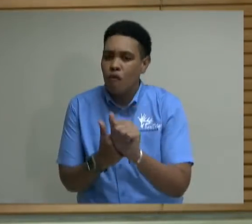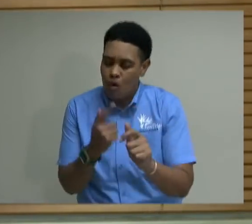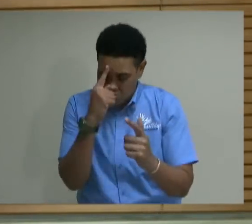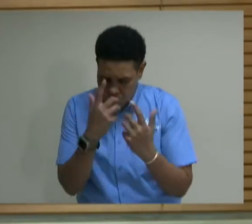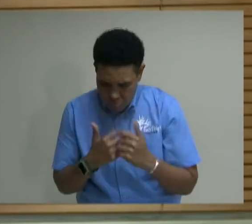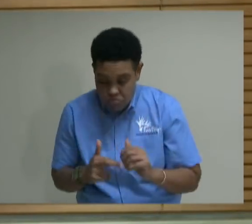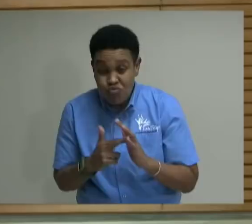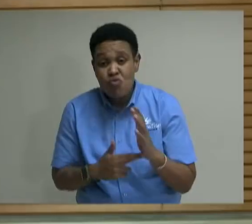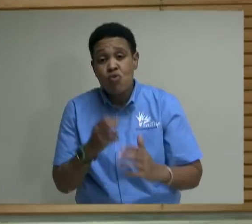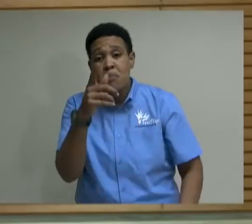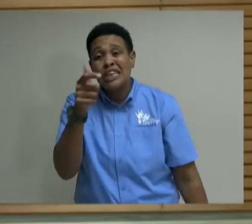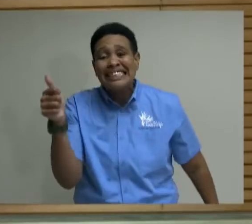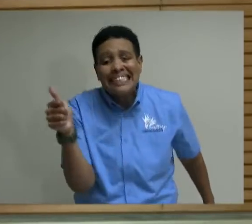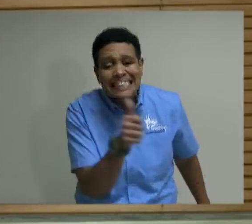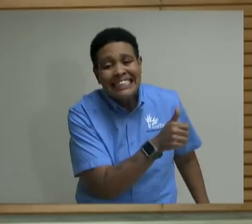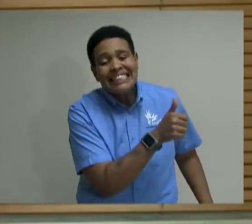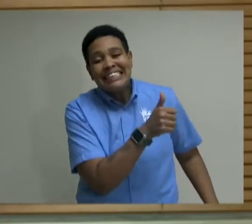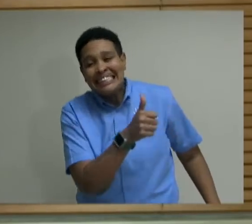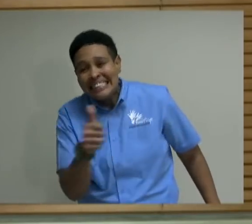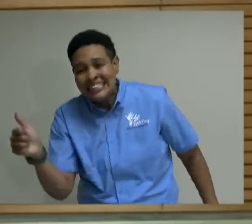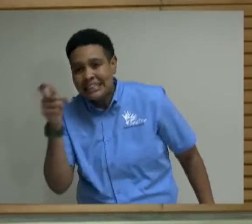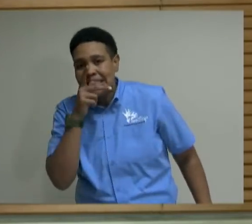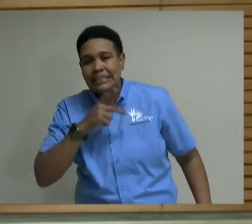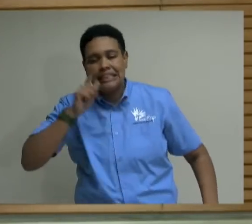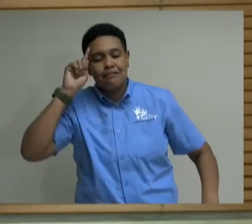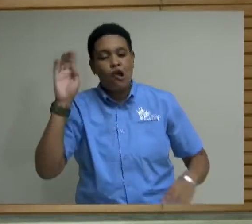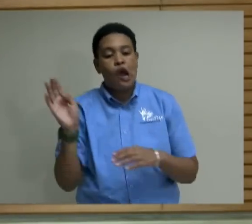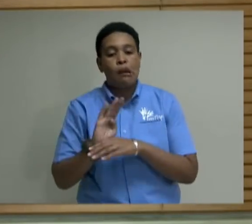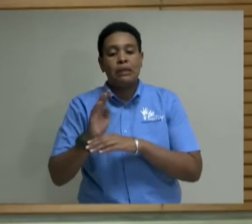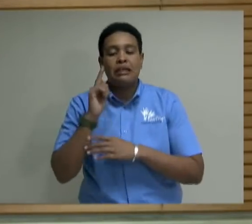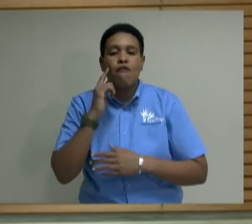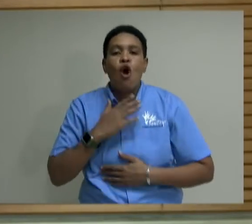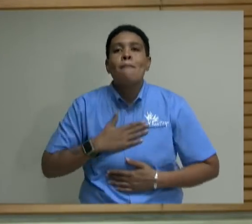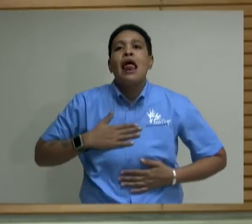of you travel to Kingston for business, for pleasure,